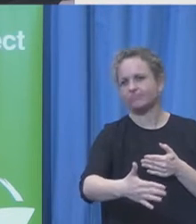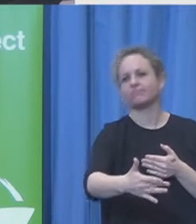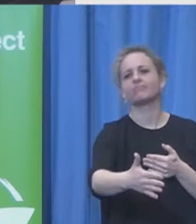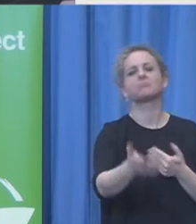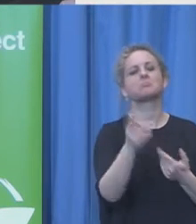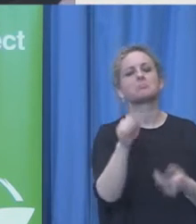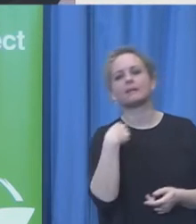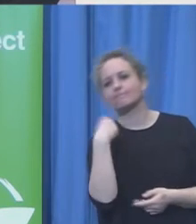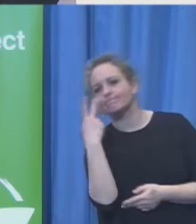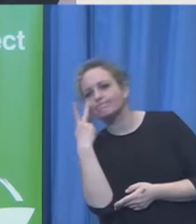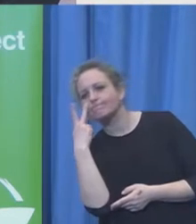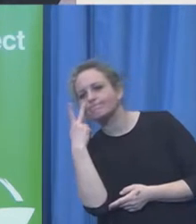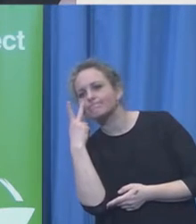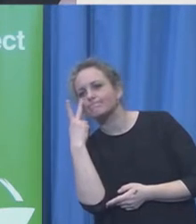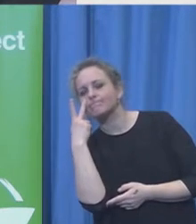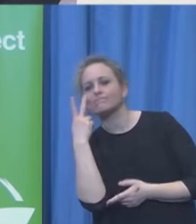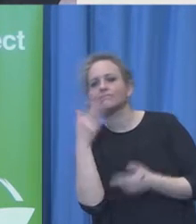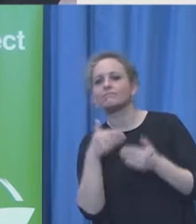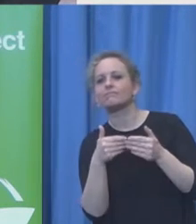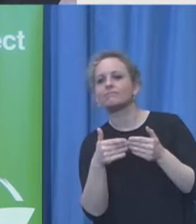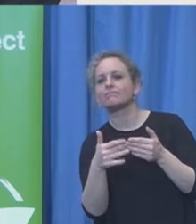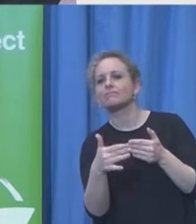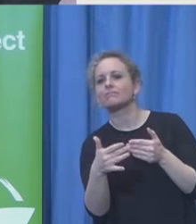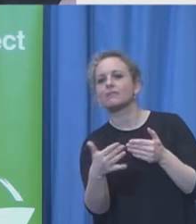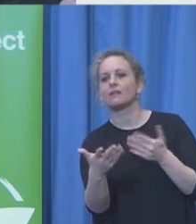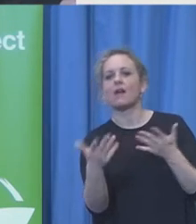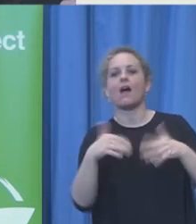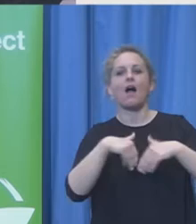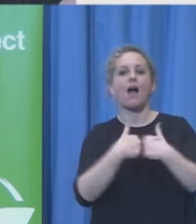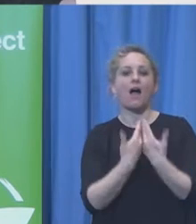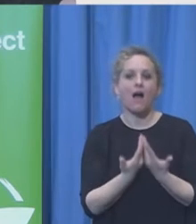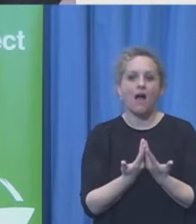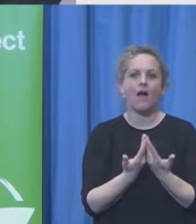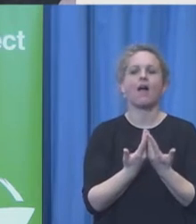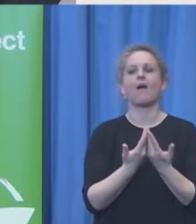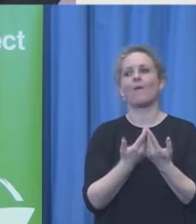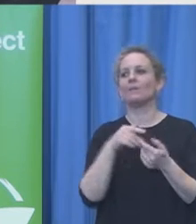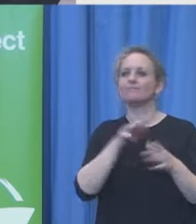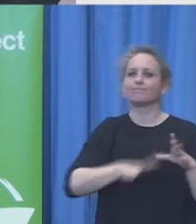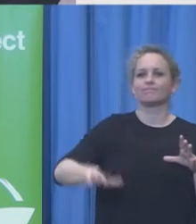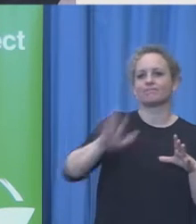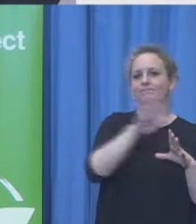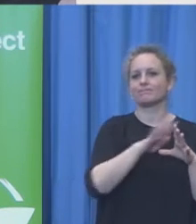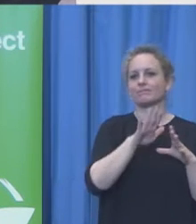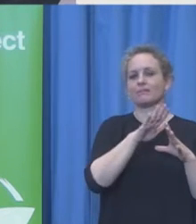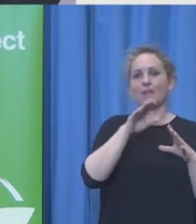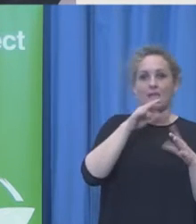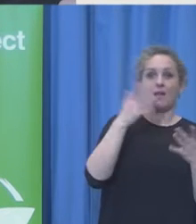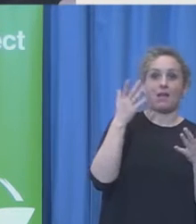policy, the European Union and Ireland, Ireland would be very much